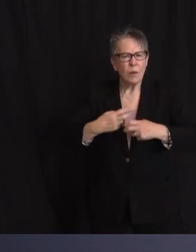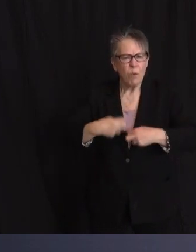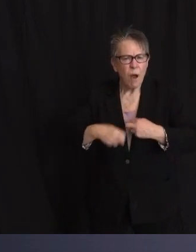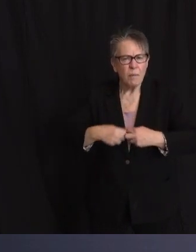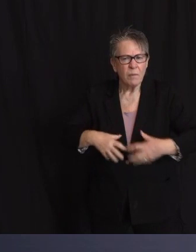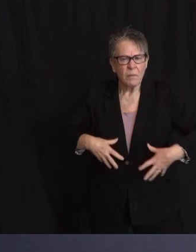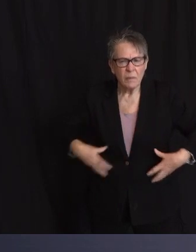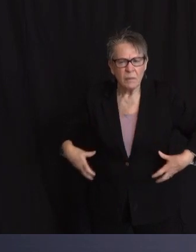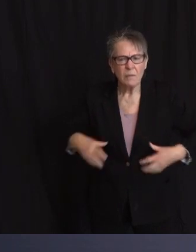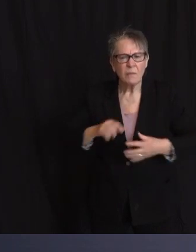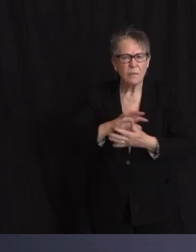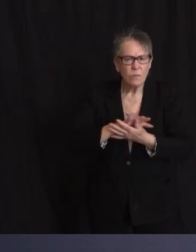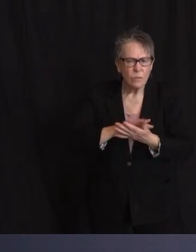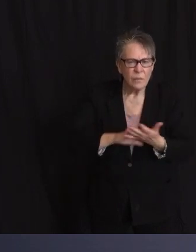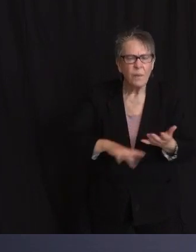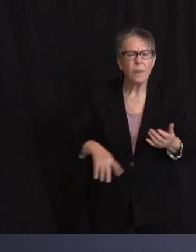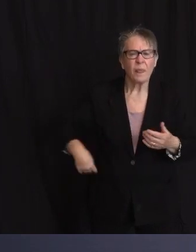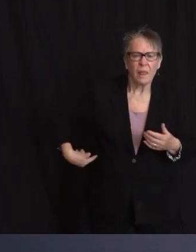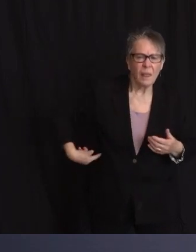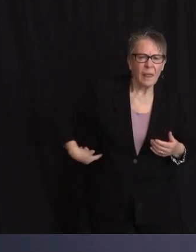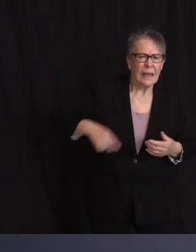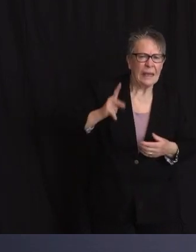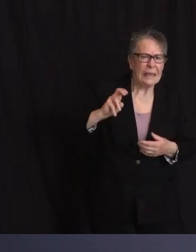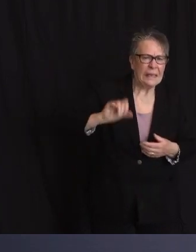15.2% neurological disability,